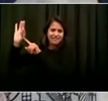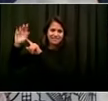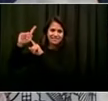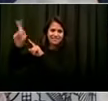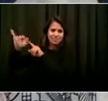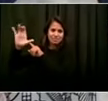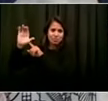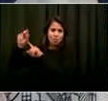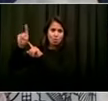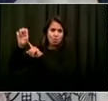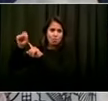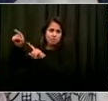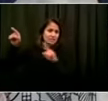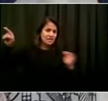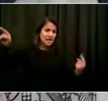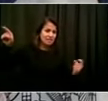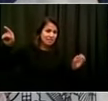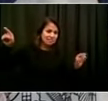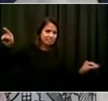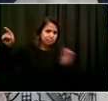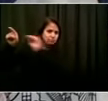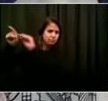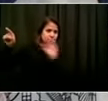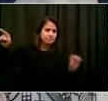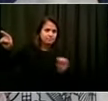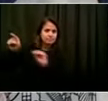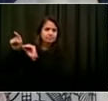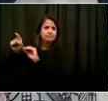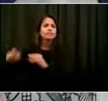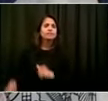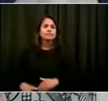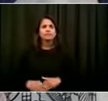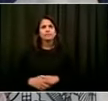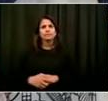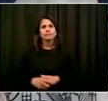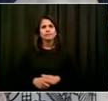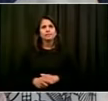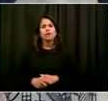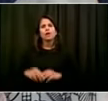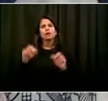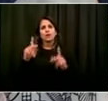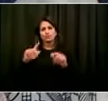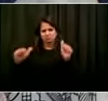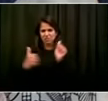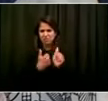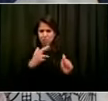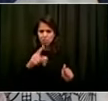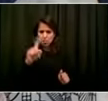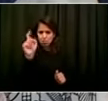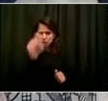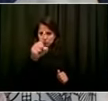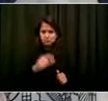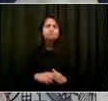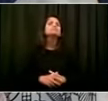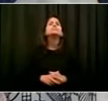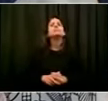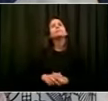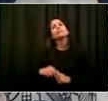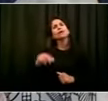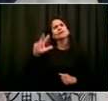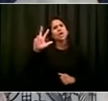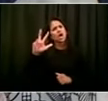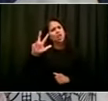Mr. Mayor, about the 3% threshold, I'm wondering if you have this 3% threshold for